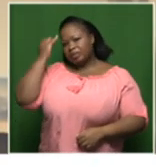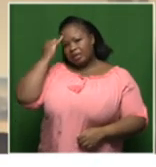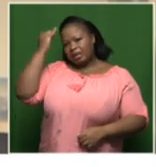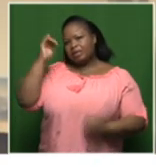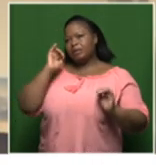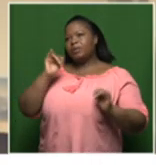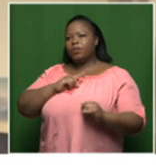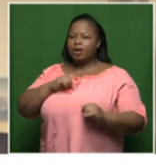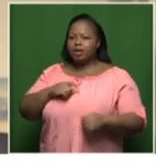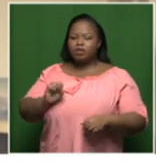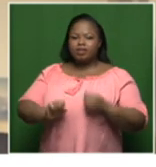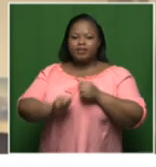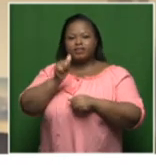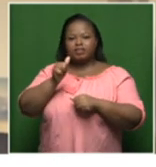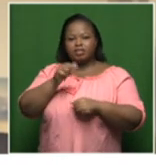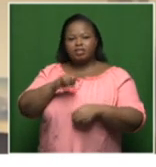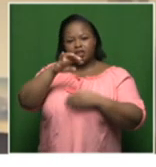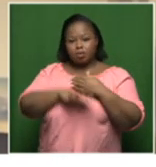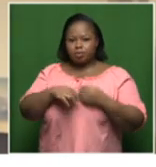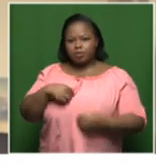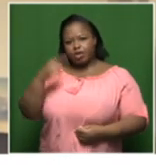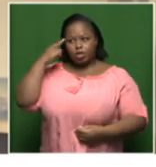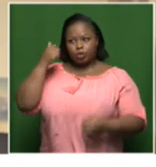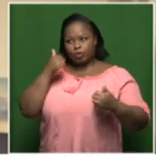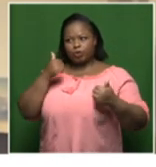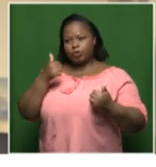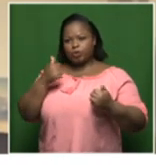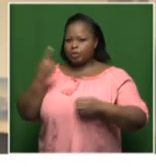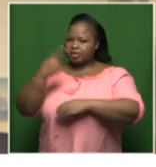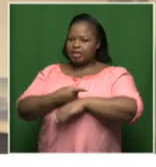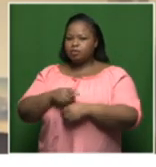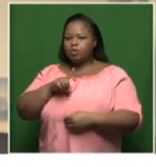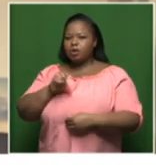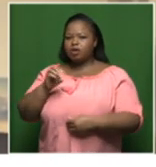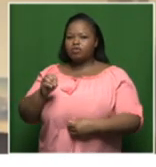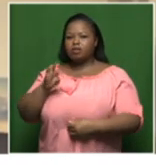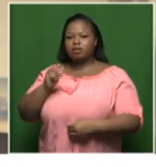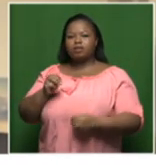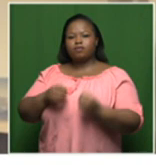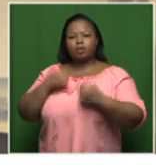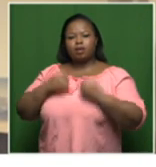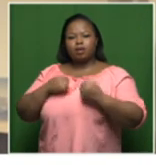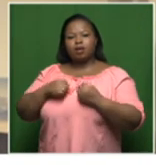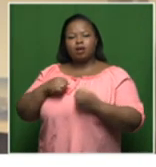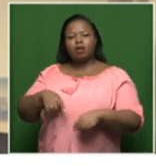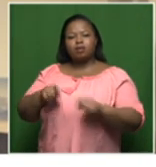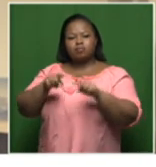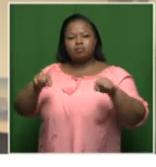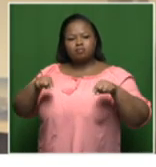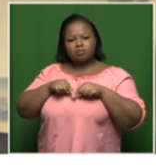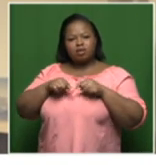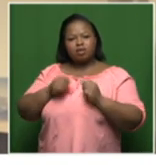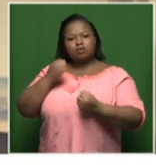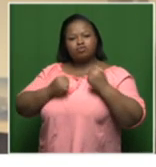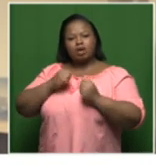1st of April, I put out an April Fool's joke saying today seems like a good day to run 100 miles around my garden. And it actually just got